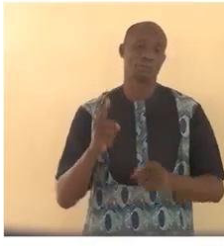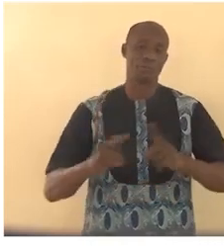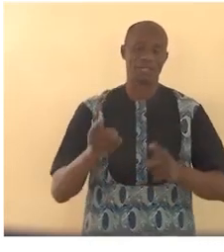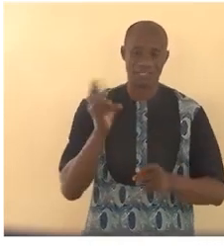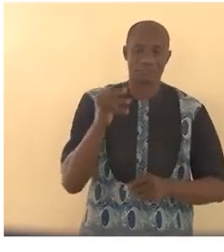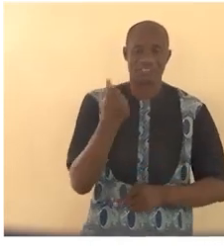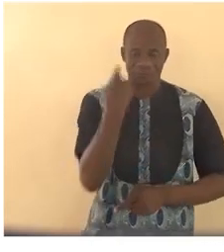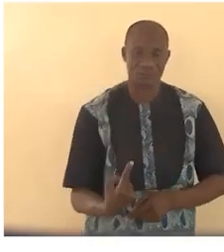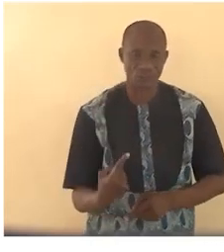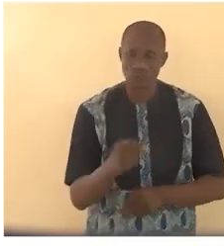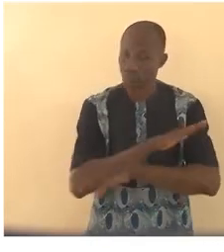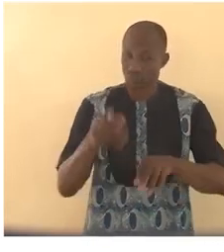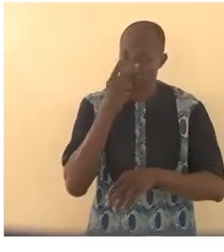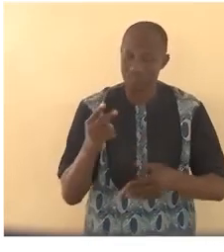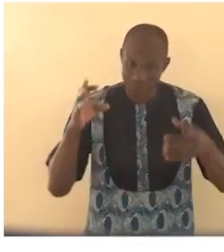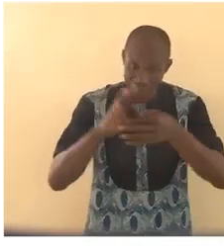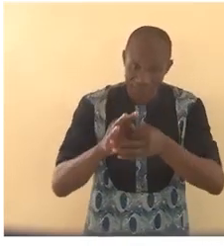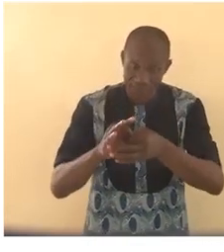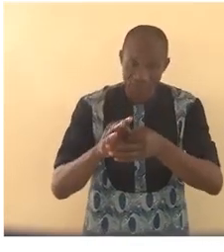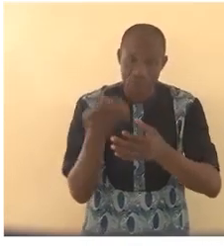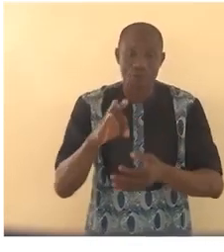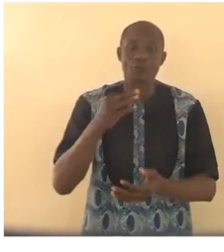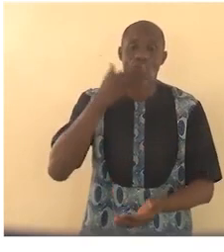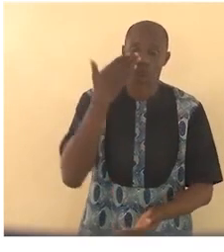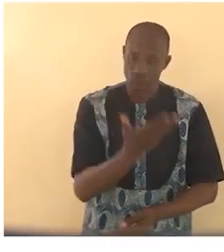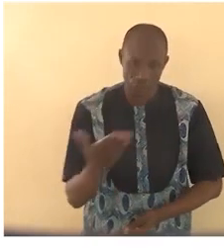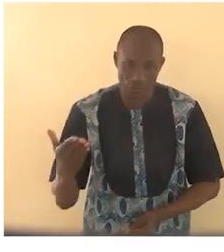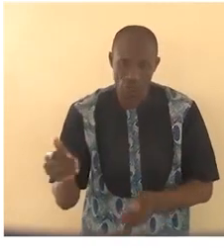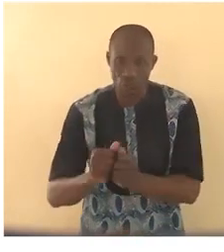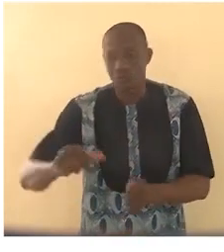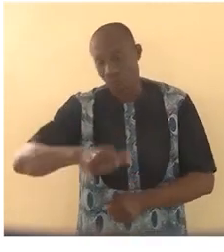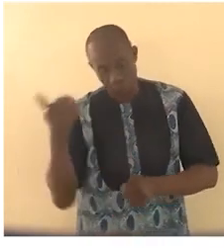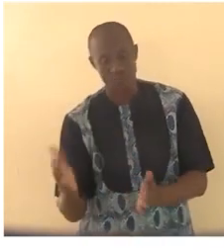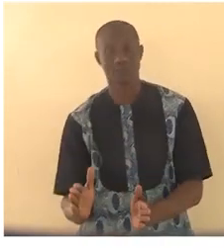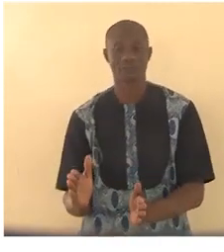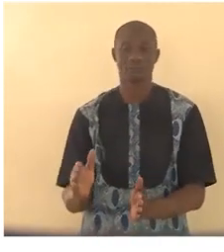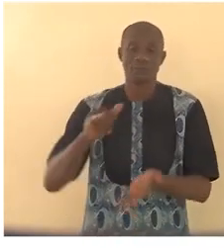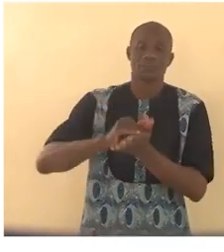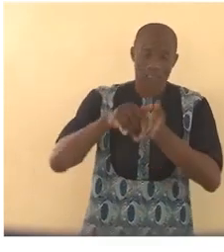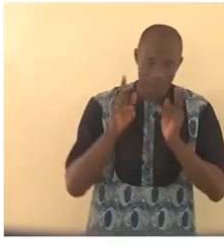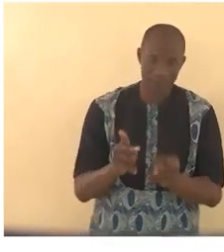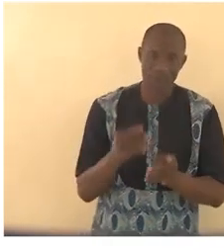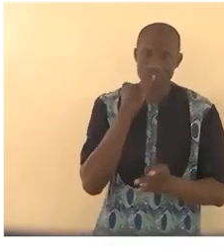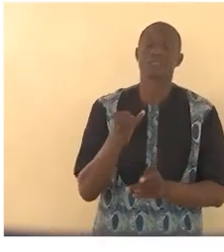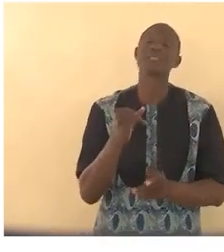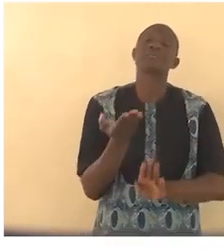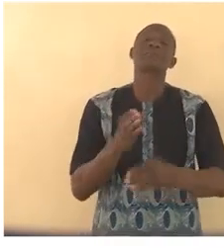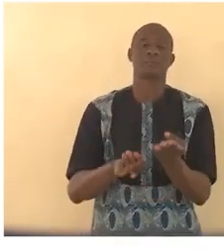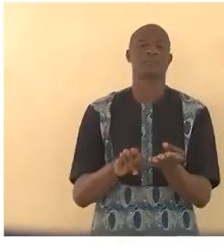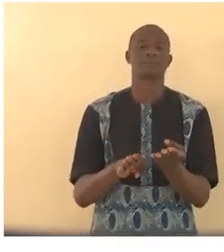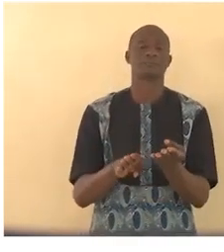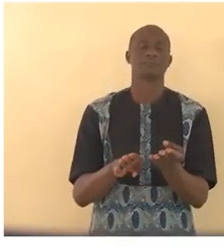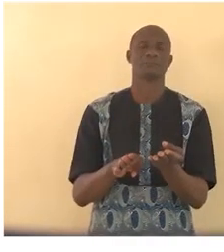one who sees no link between his fortunes and the fate and fortunes of others, that person is in fact